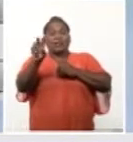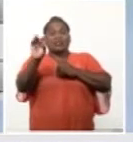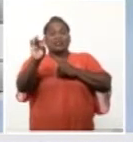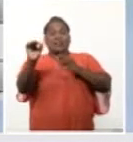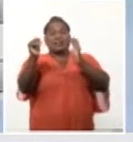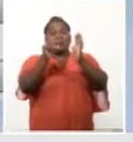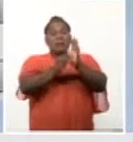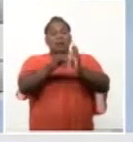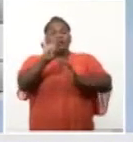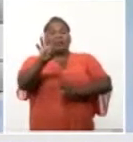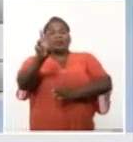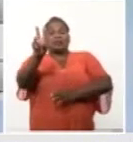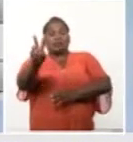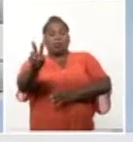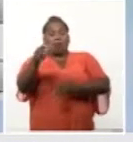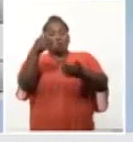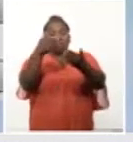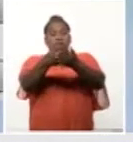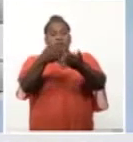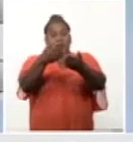Cuba has already studied